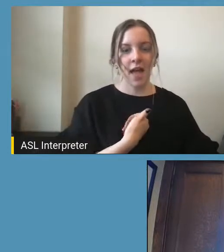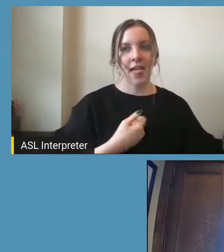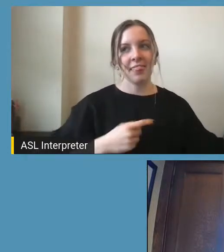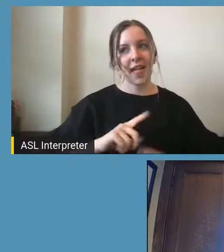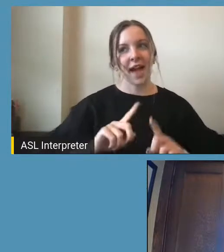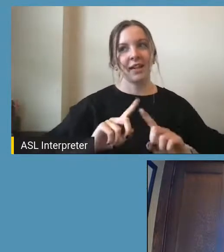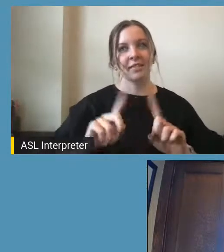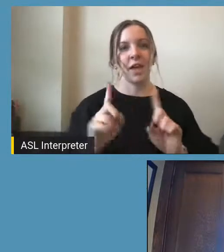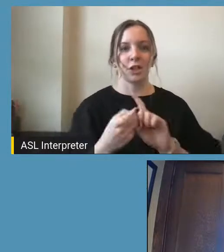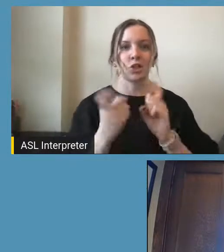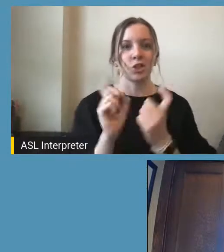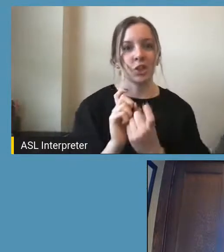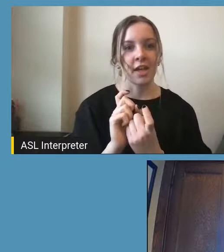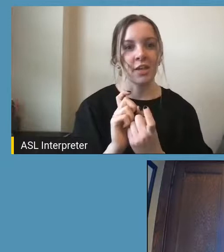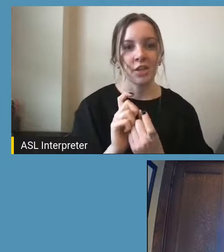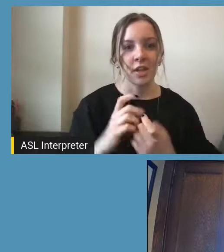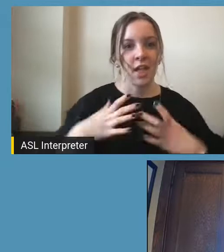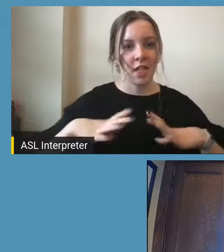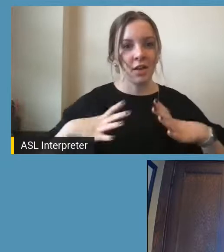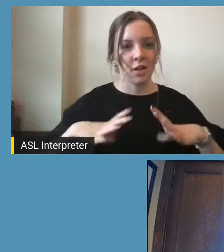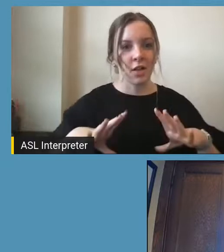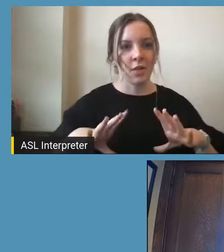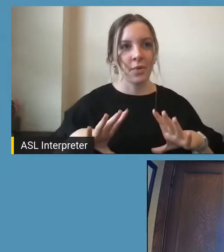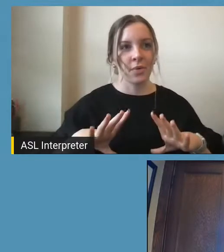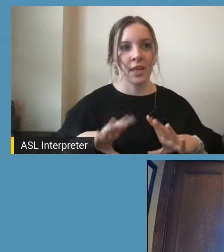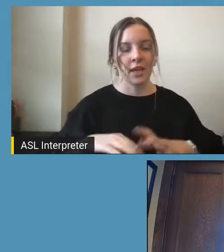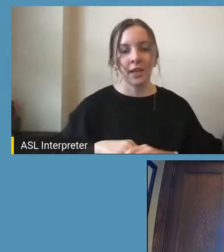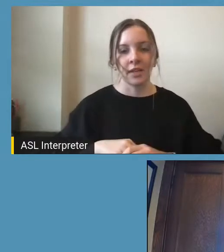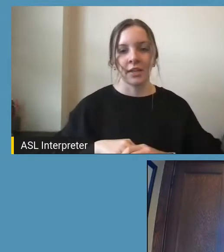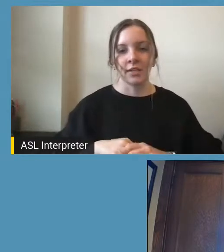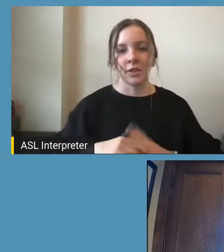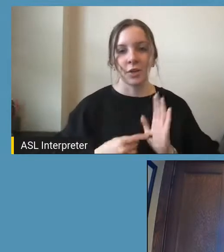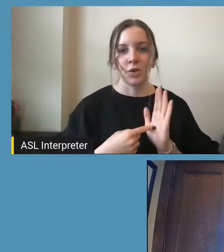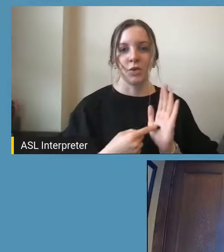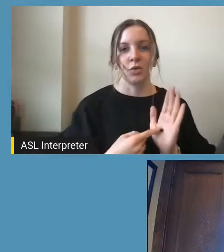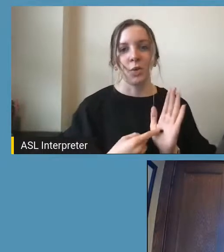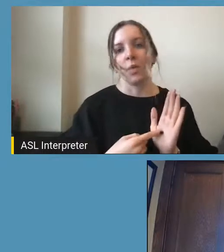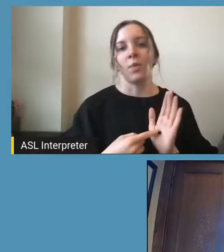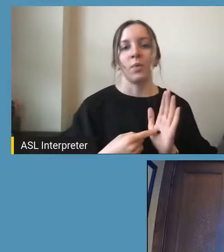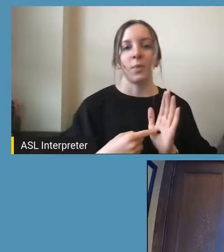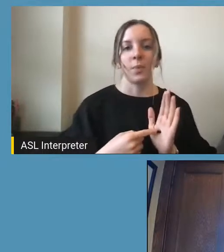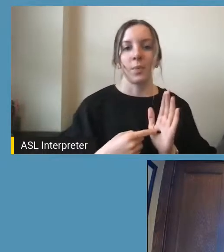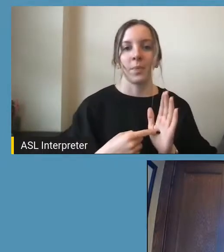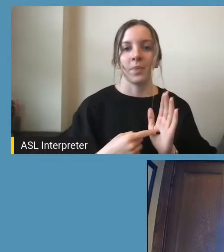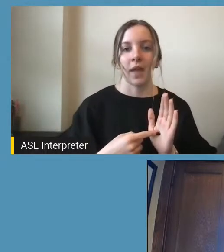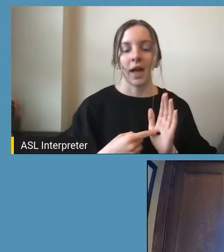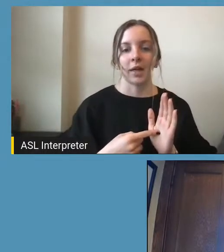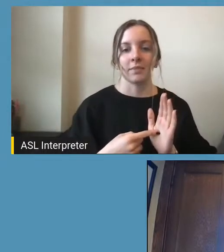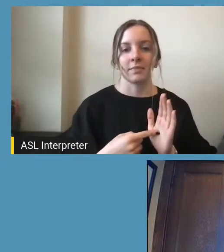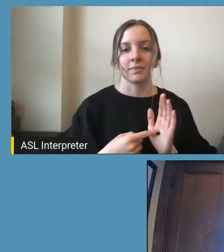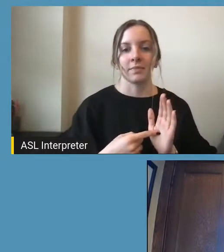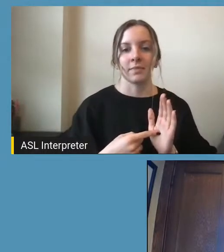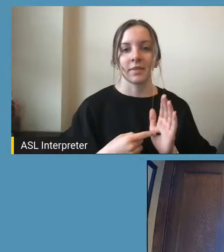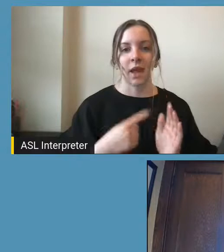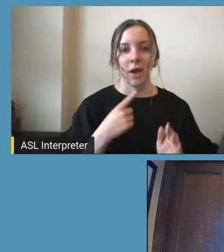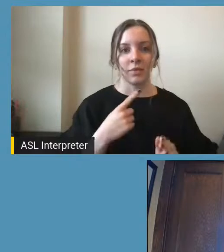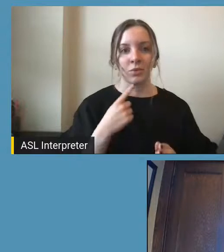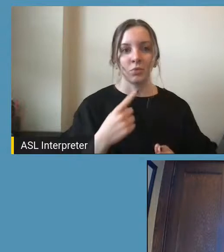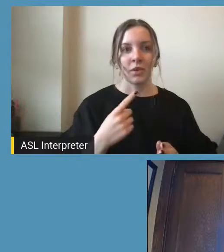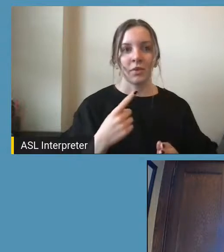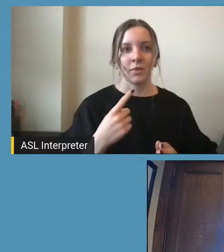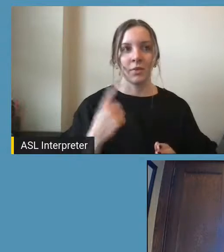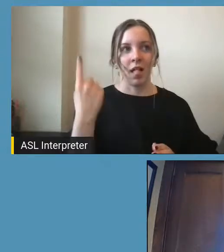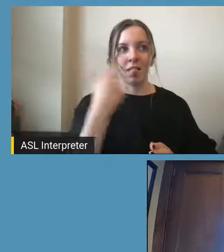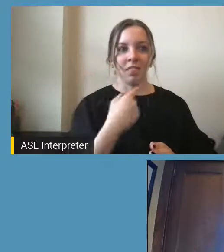a generic model is really, really interesting. Because it looks real. It looks much